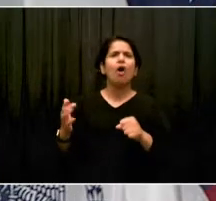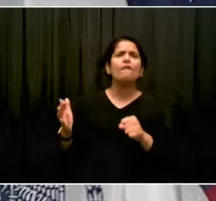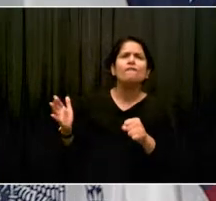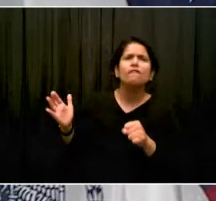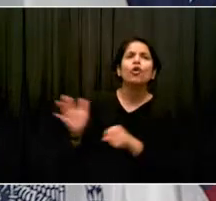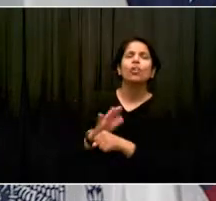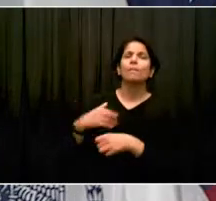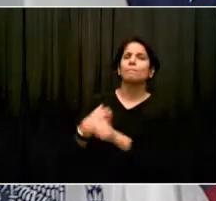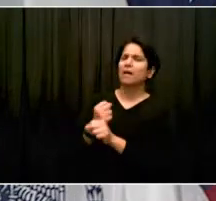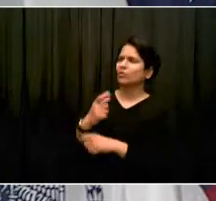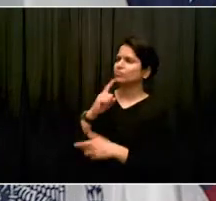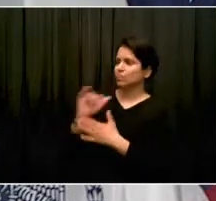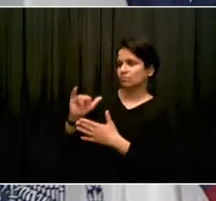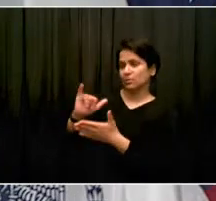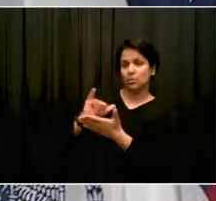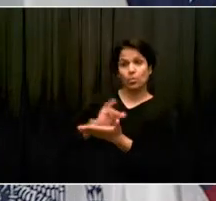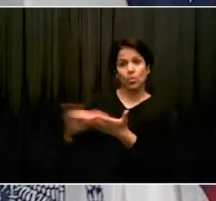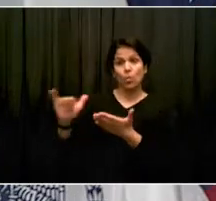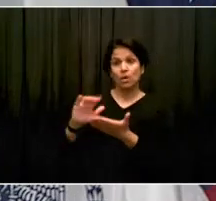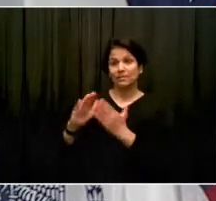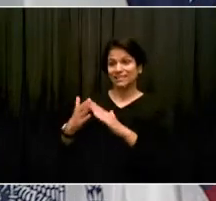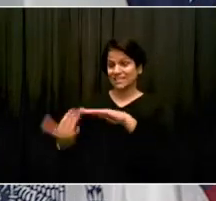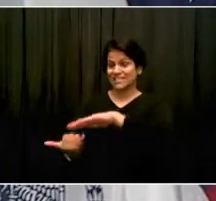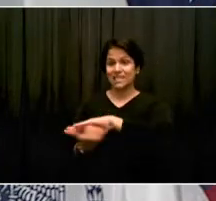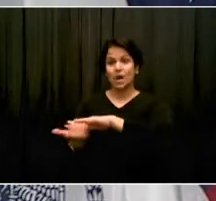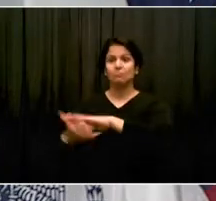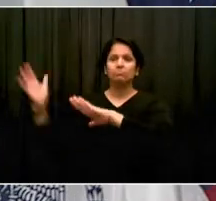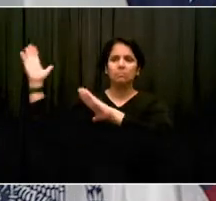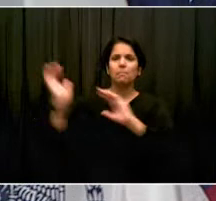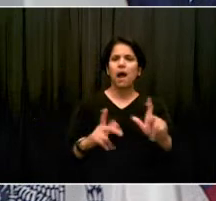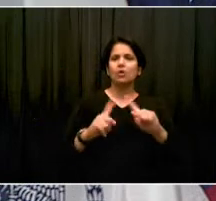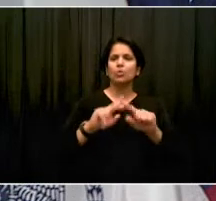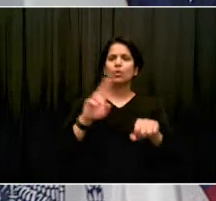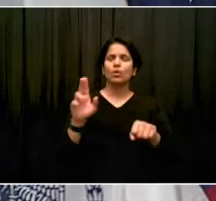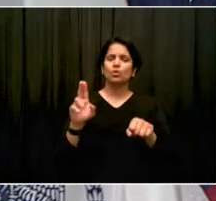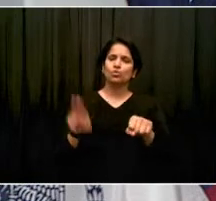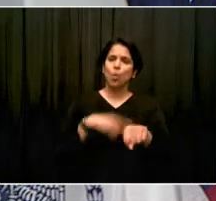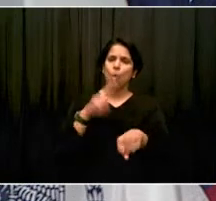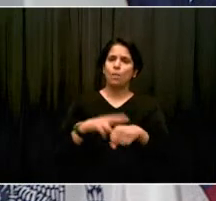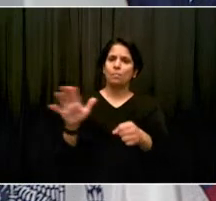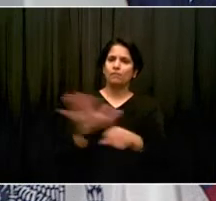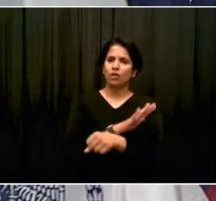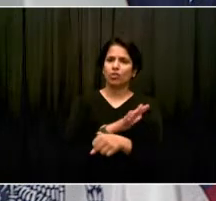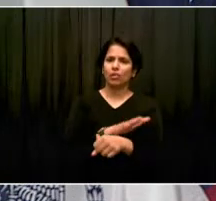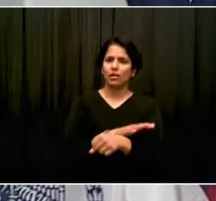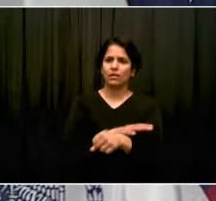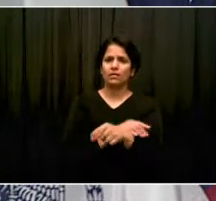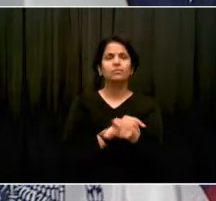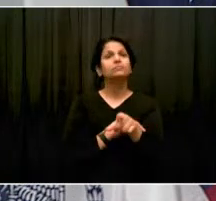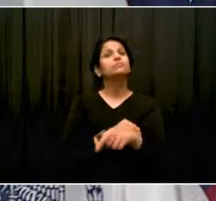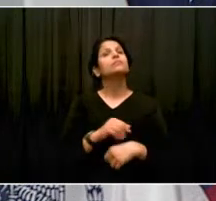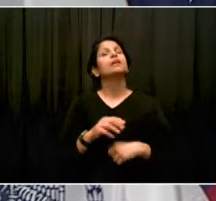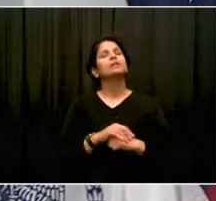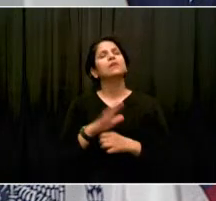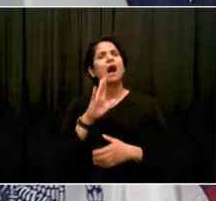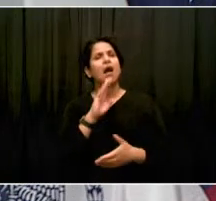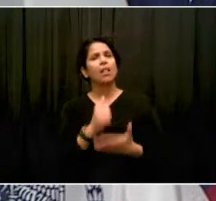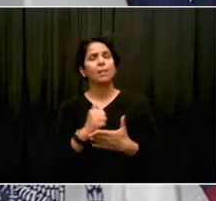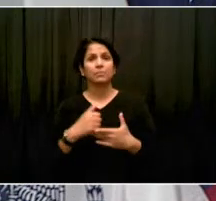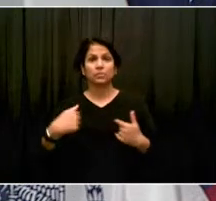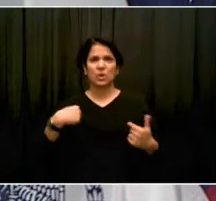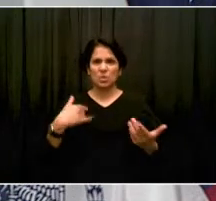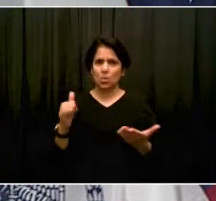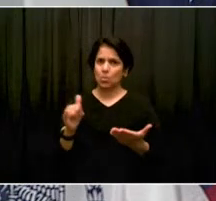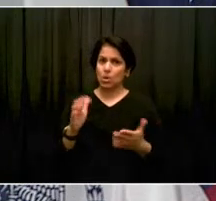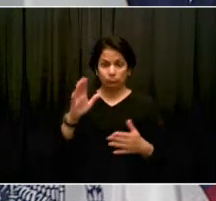session. That is the way to help us move everything we have to do for a full recovery. So